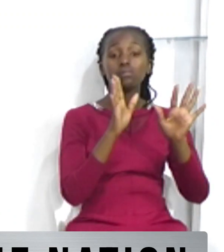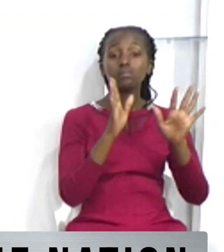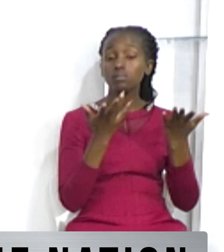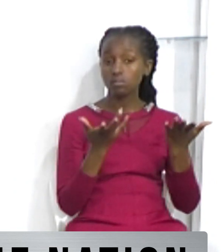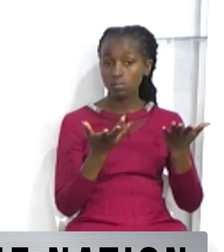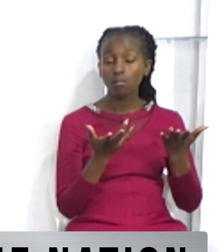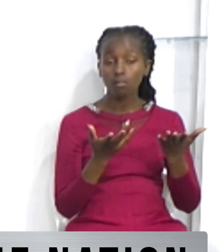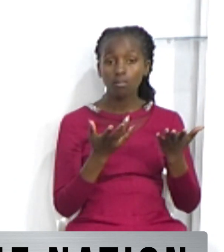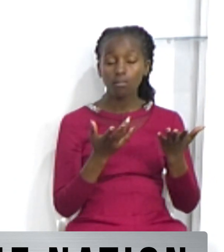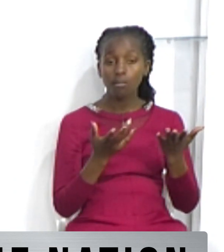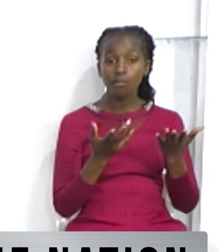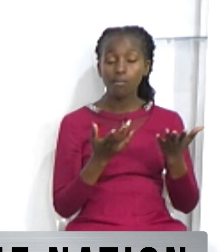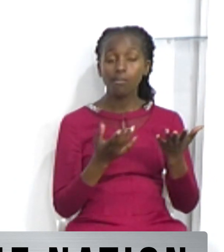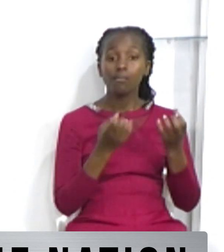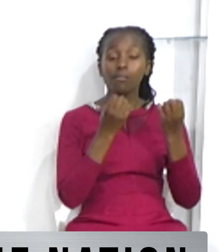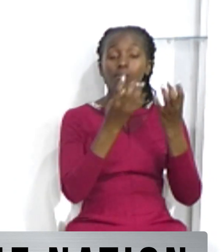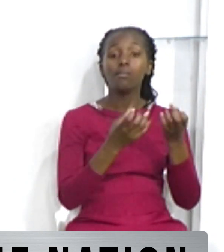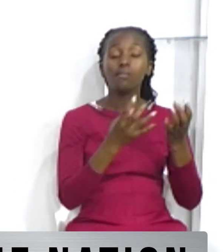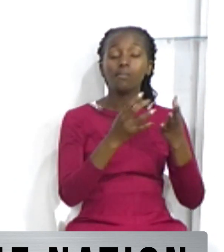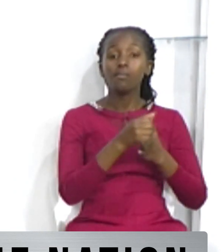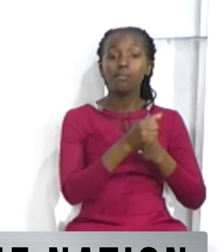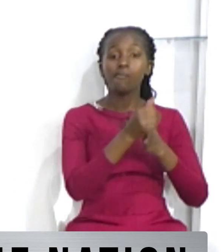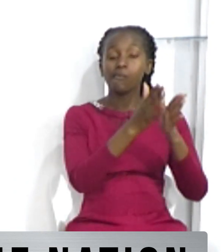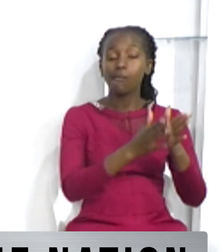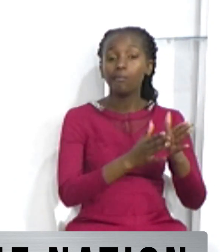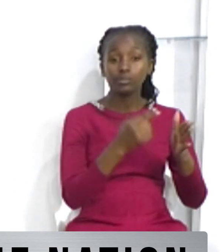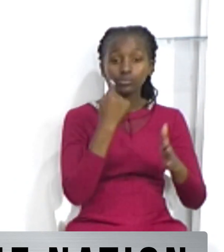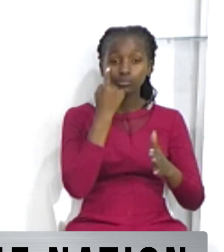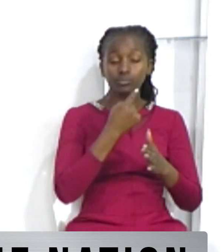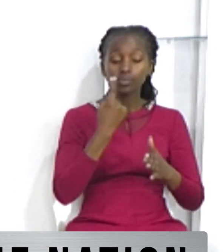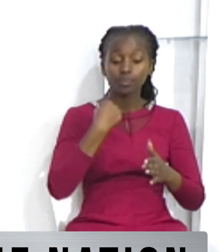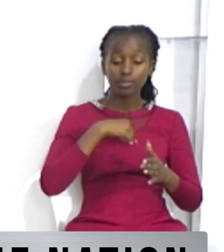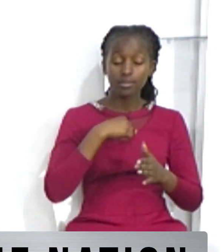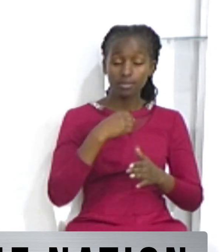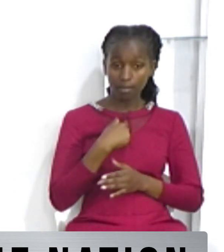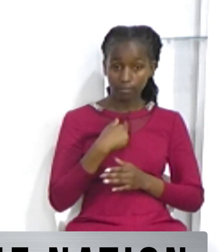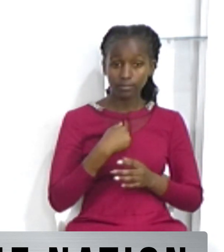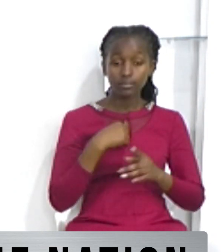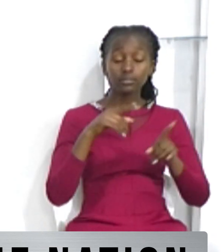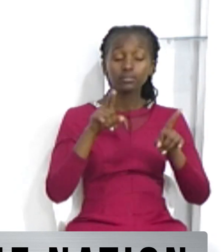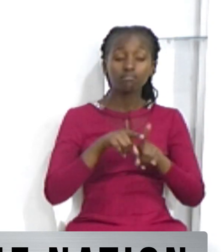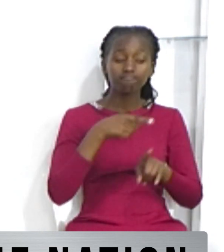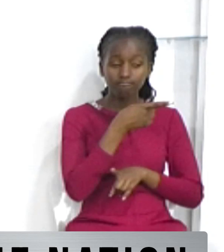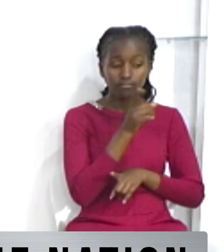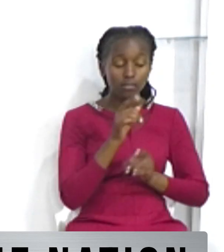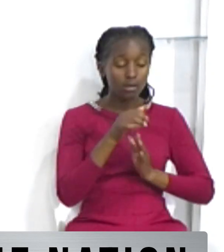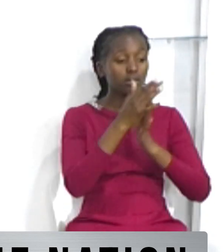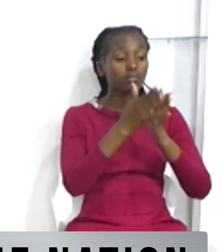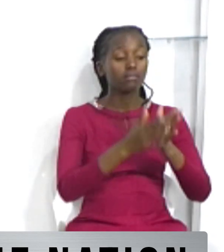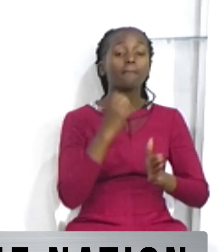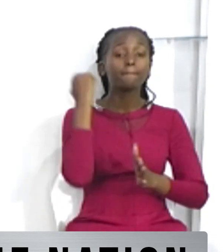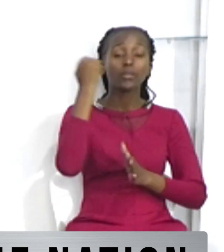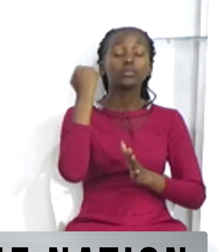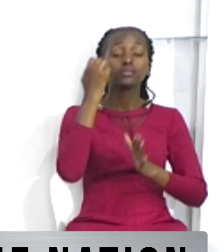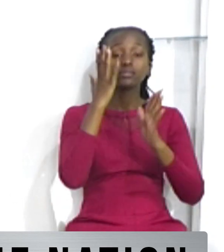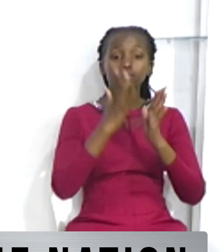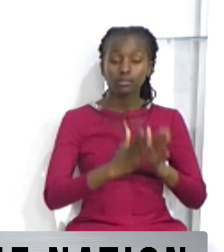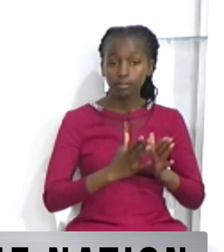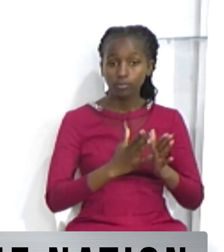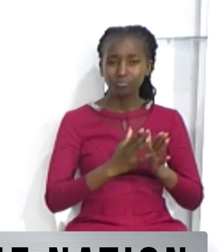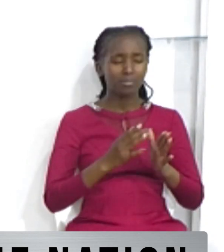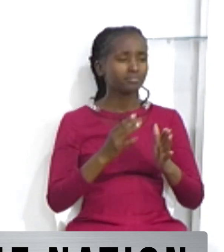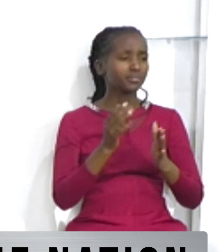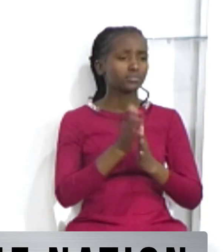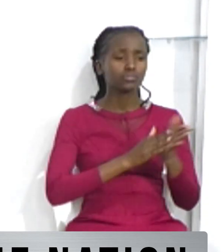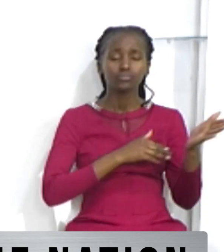people, leaders whom we have as politicians, right, they messed up